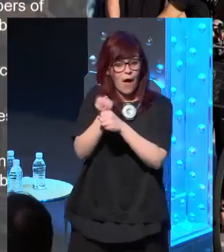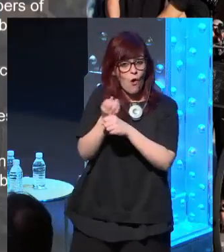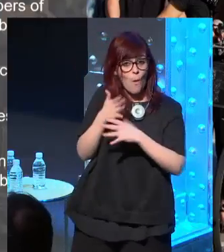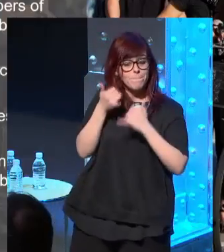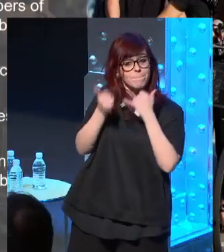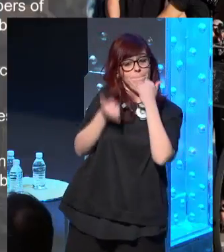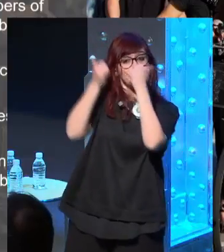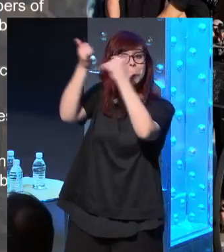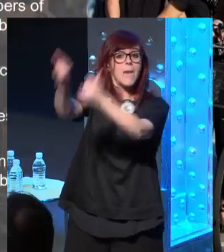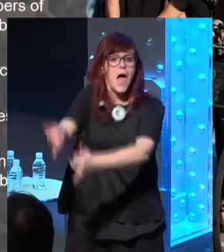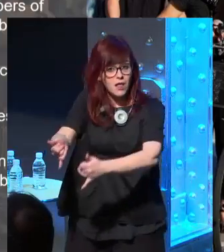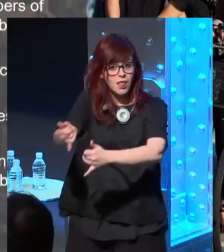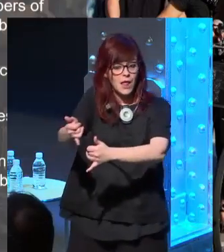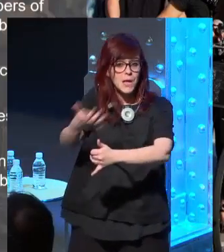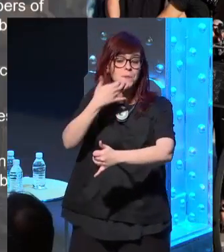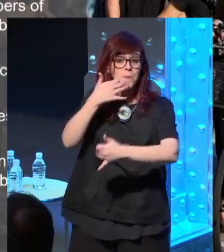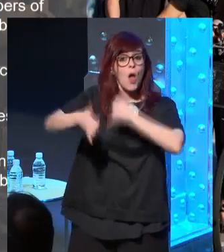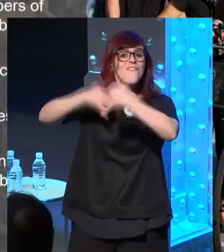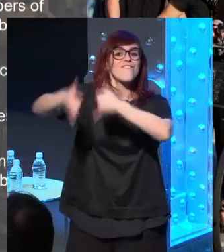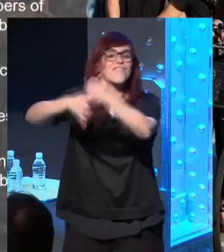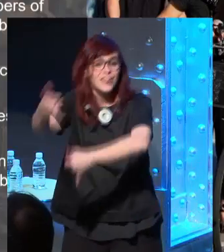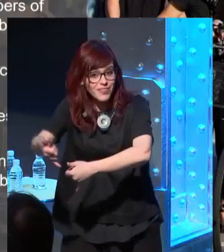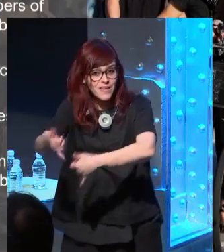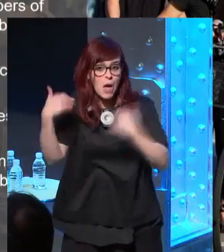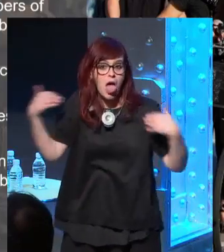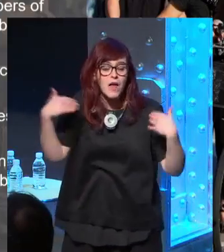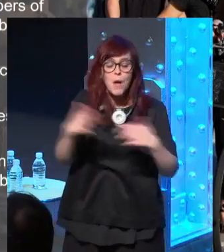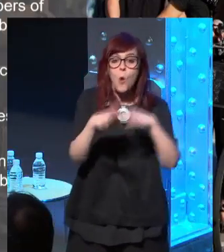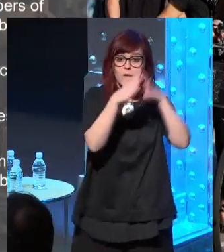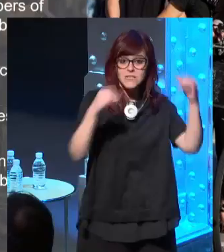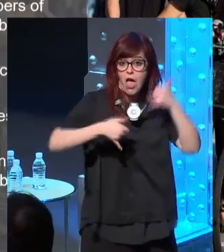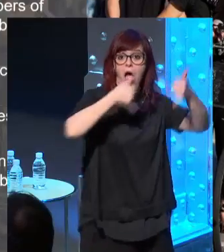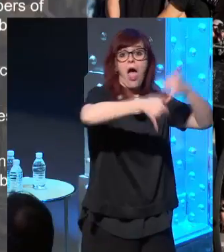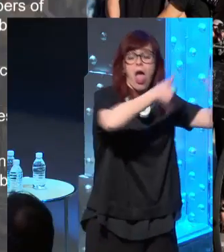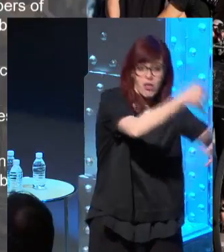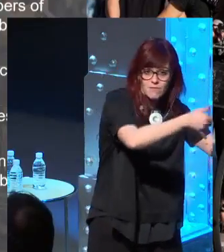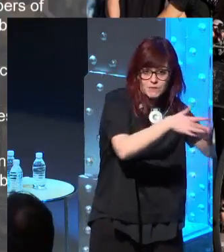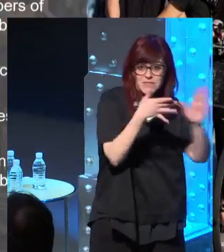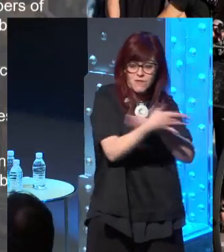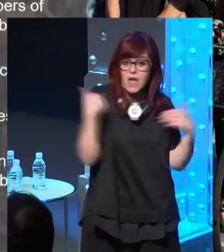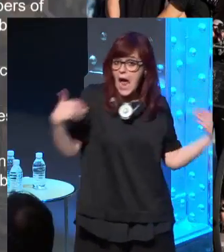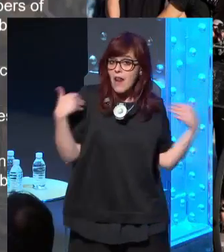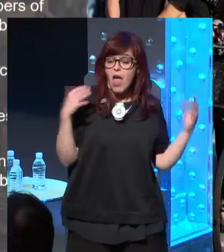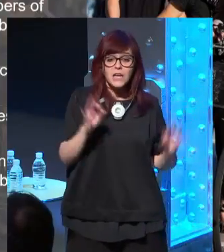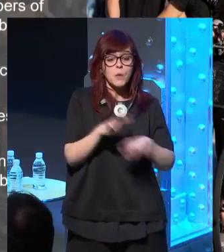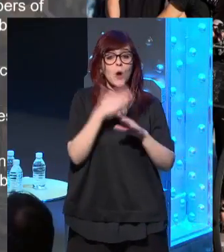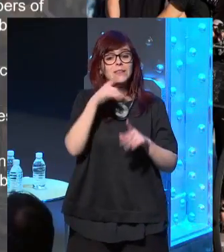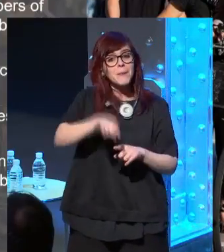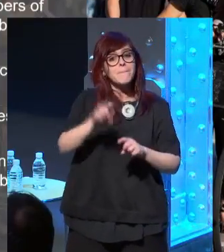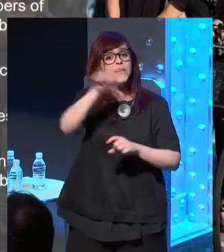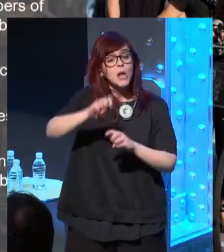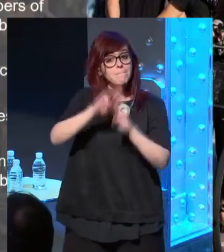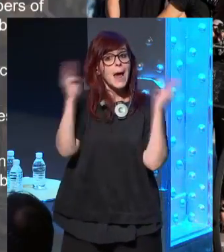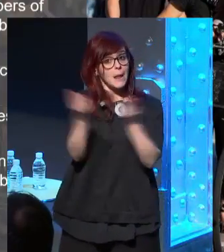work. The students cycle to universities, but also the majority of members of parliament, they cycle to